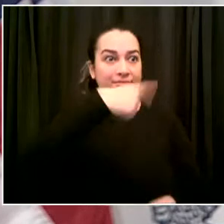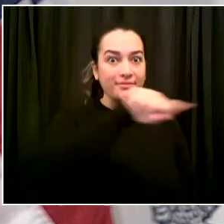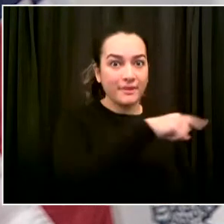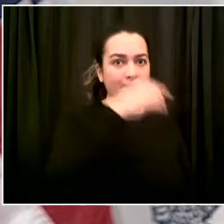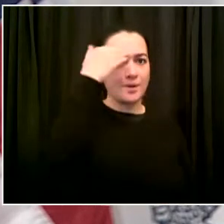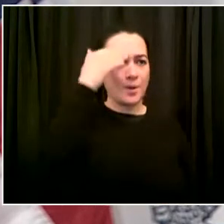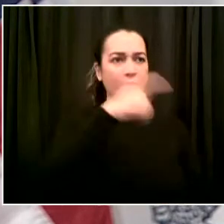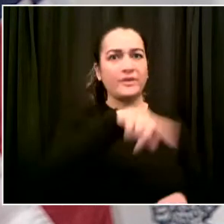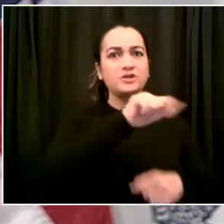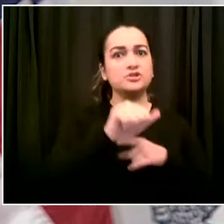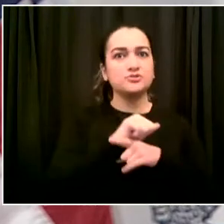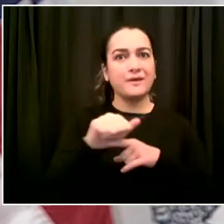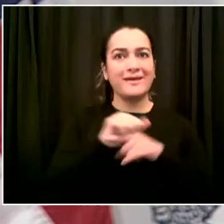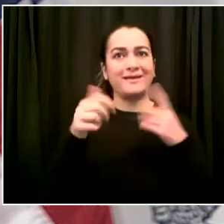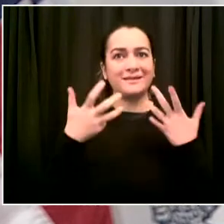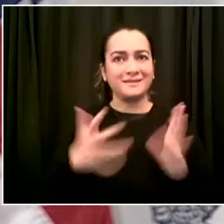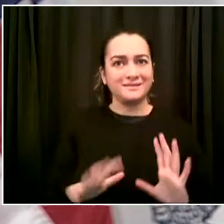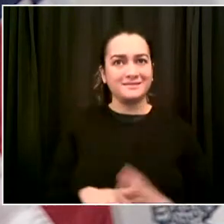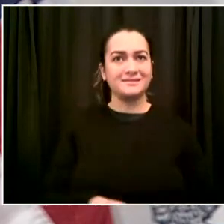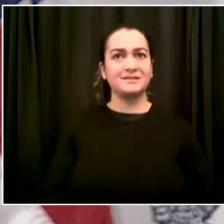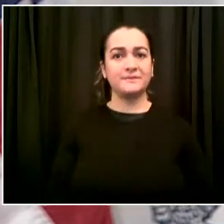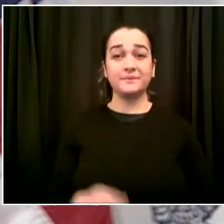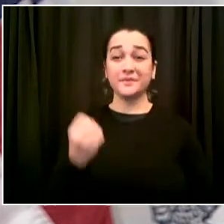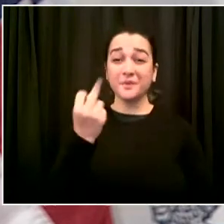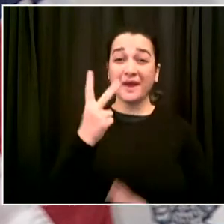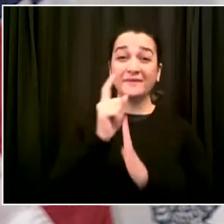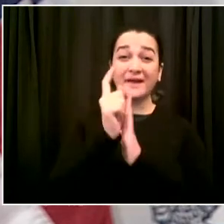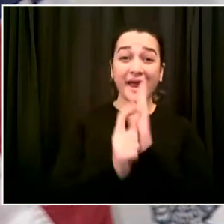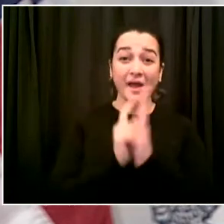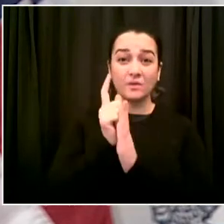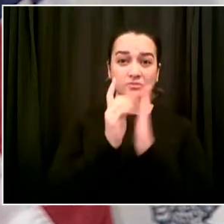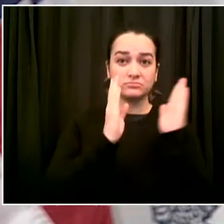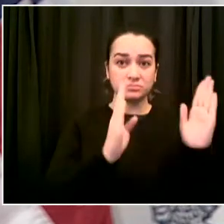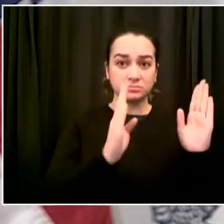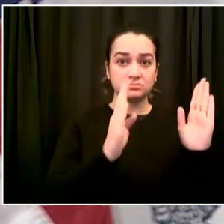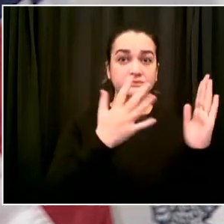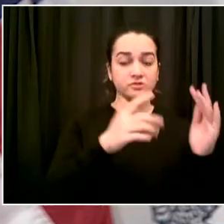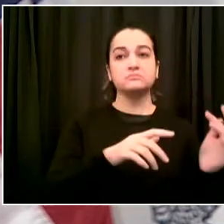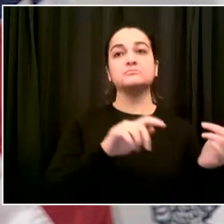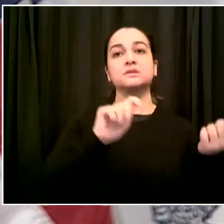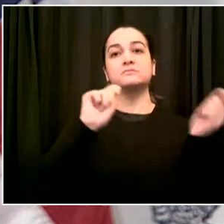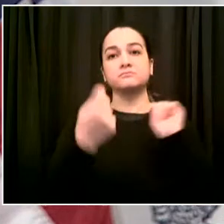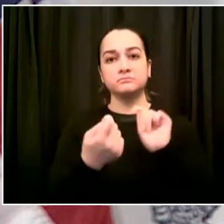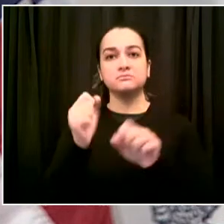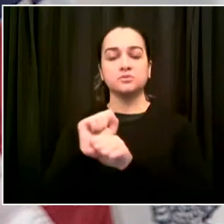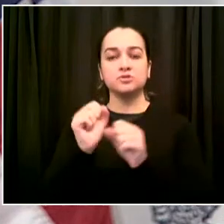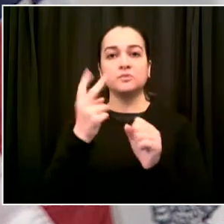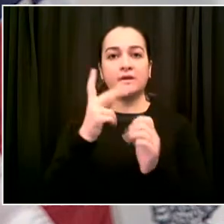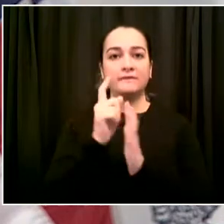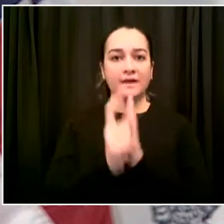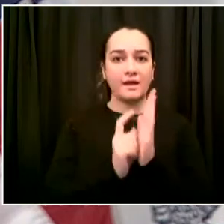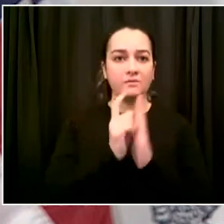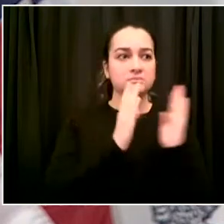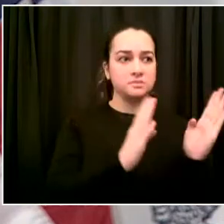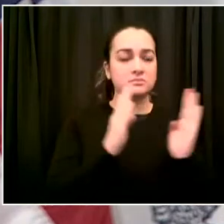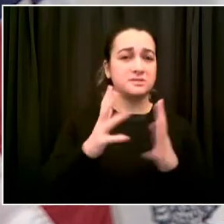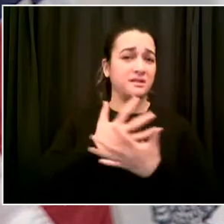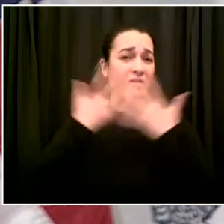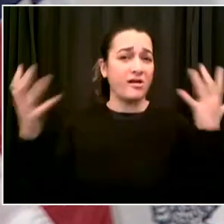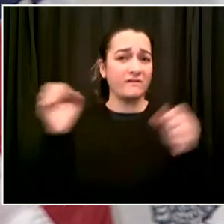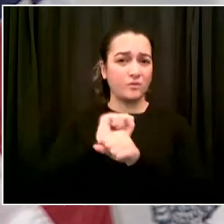that they have. So again, I'm going to keep saying that if people respect that and appreciate that, get out of their way. Get your